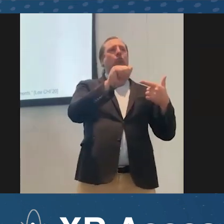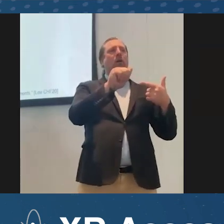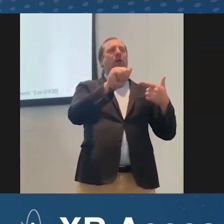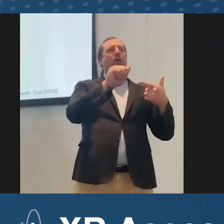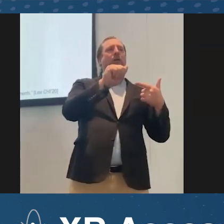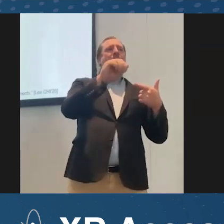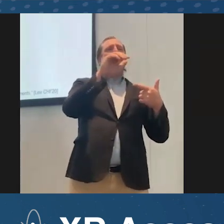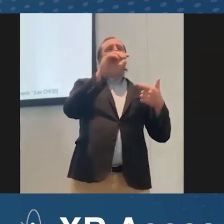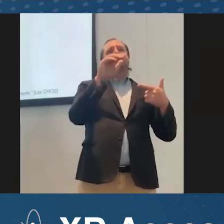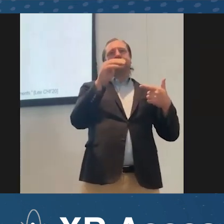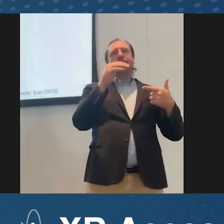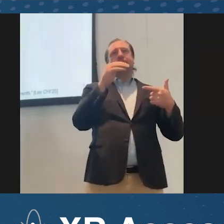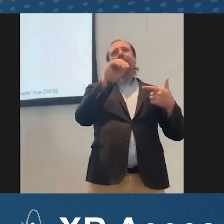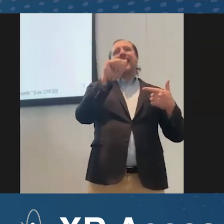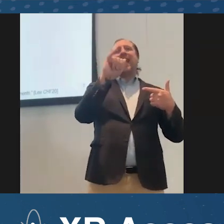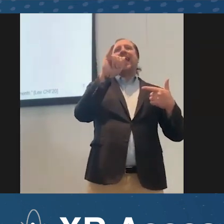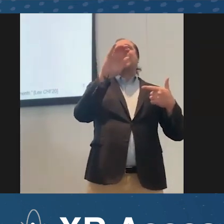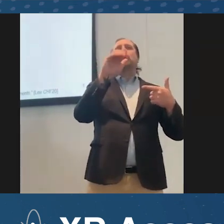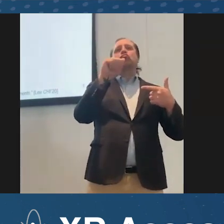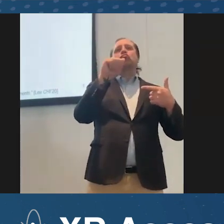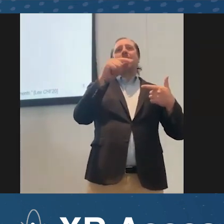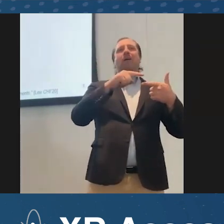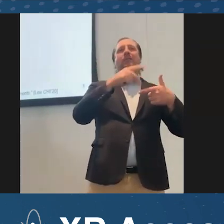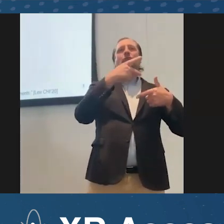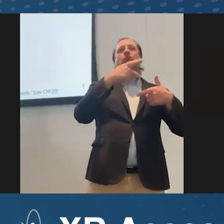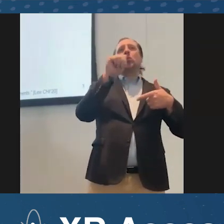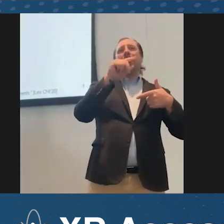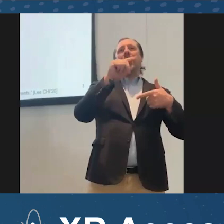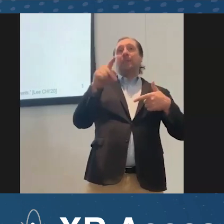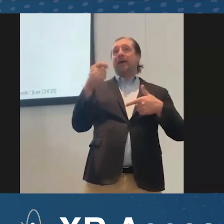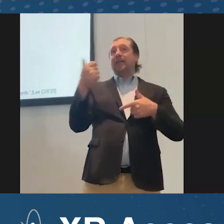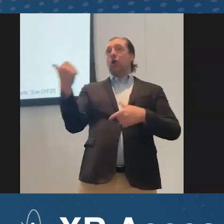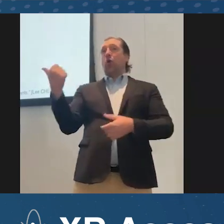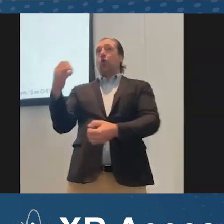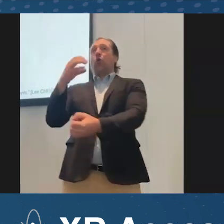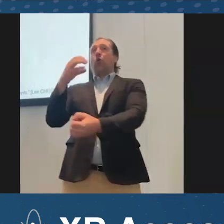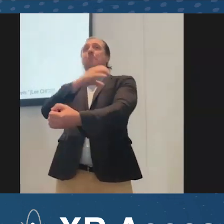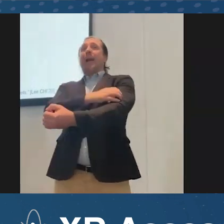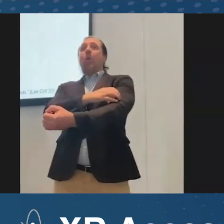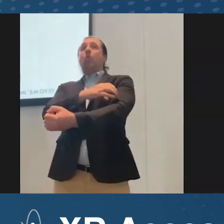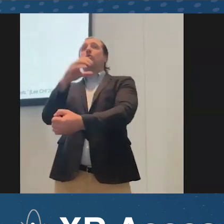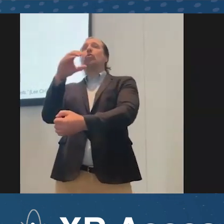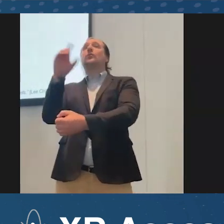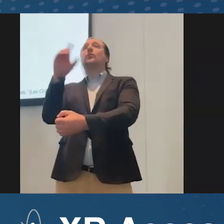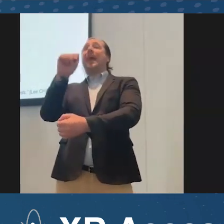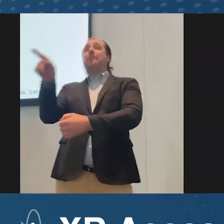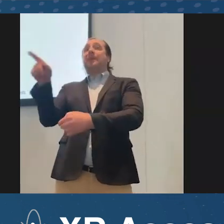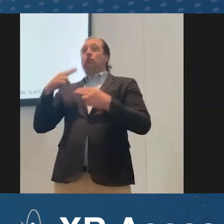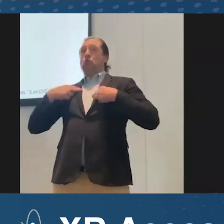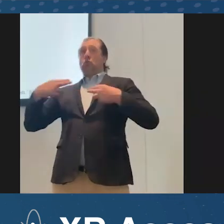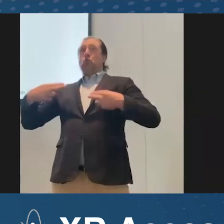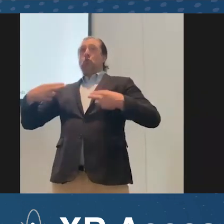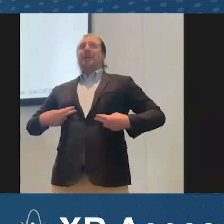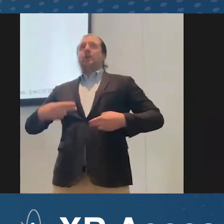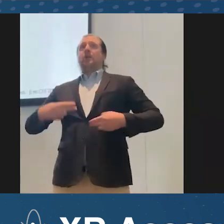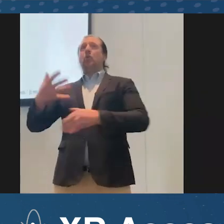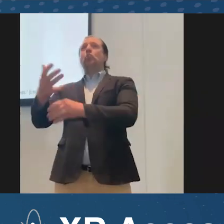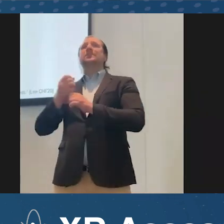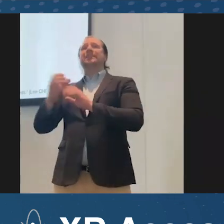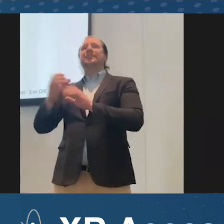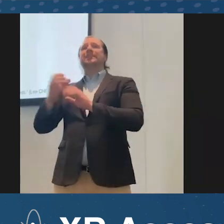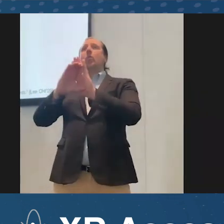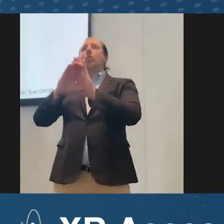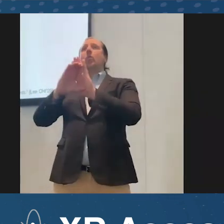on human-powered applications, which are applications where a human, not an AI, is the one receiving the photo and augmenting it